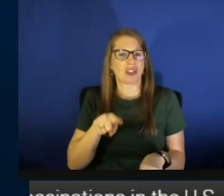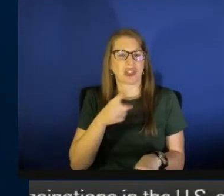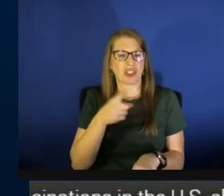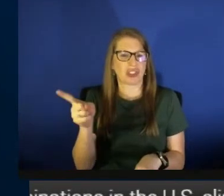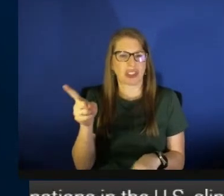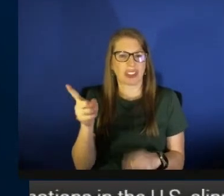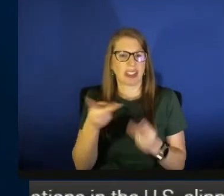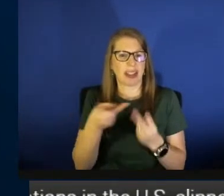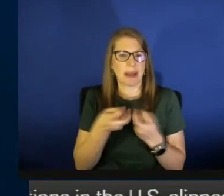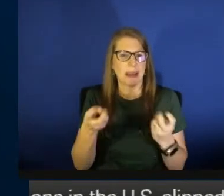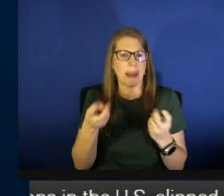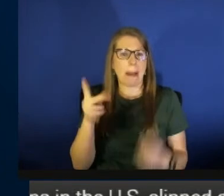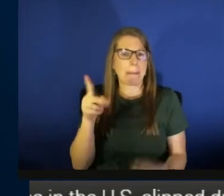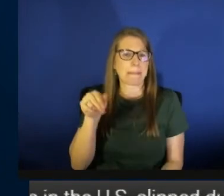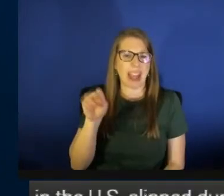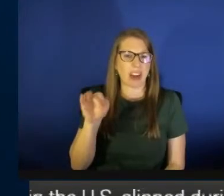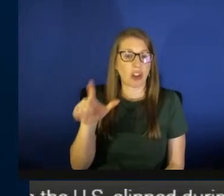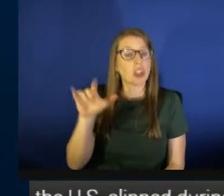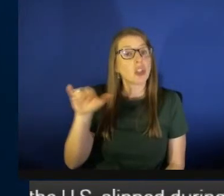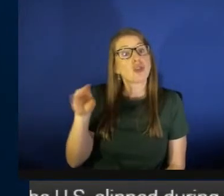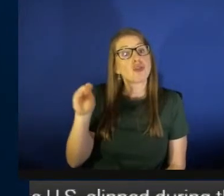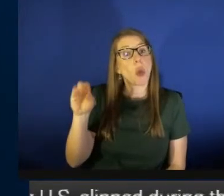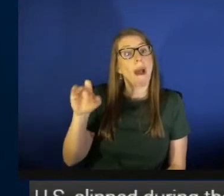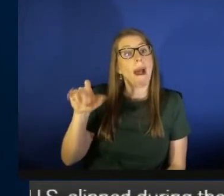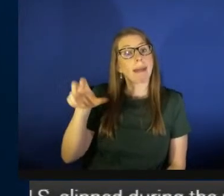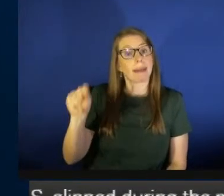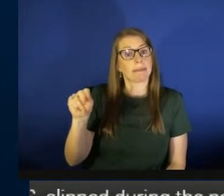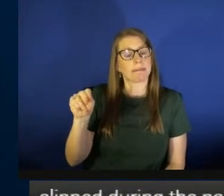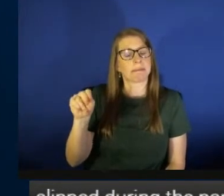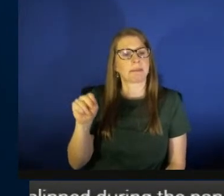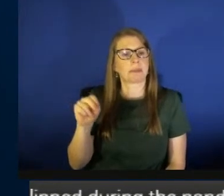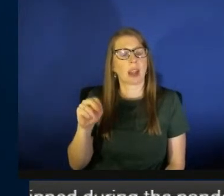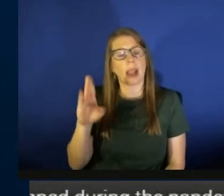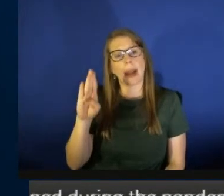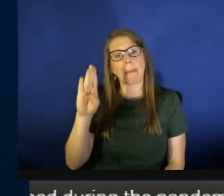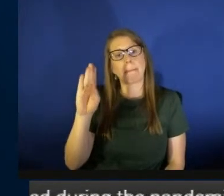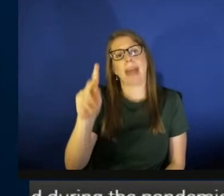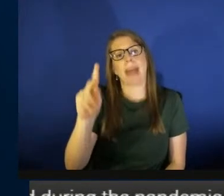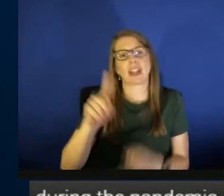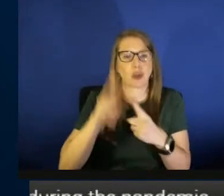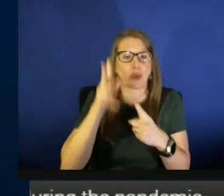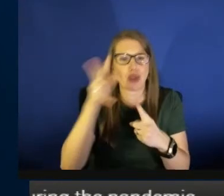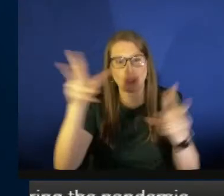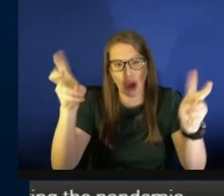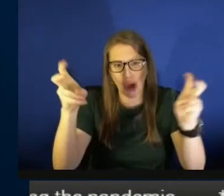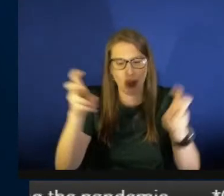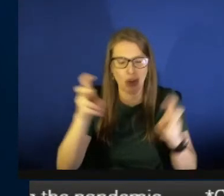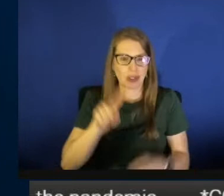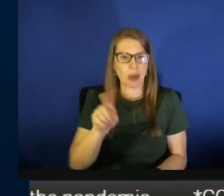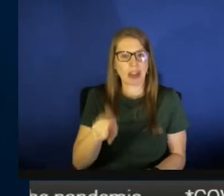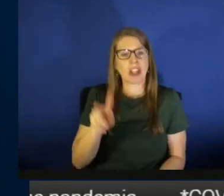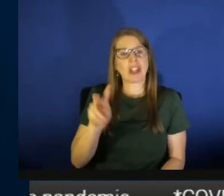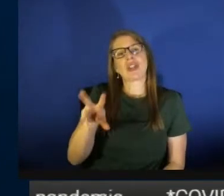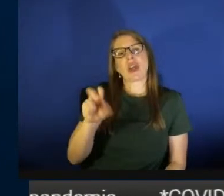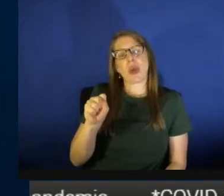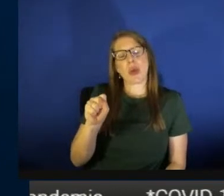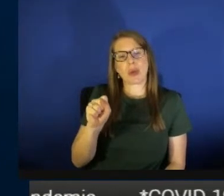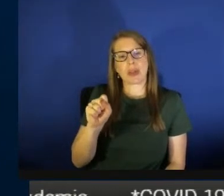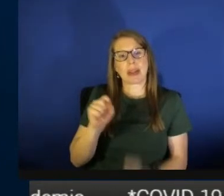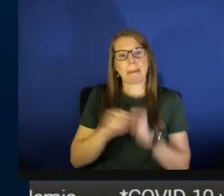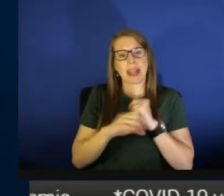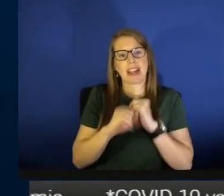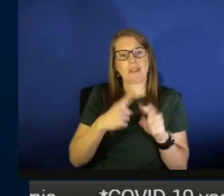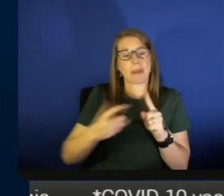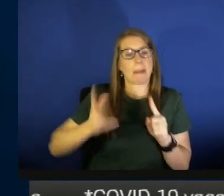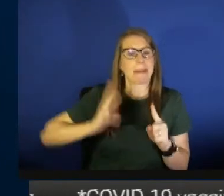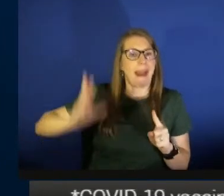question. Joellen wants to know, if you kind of a back to the future question, what do you think news media from the past, you could